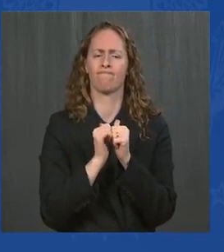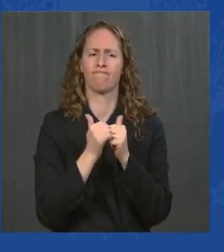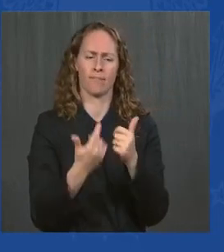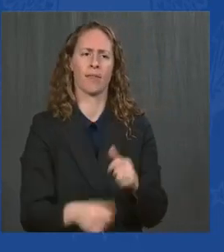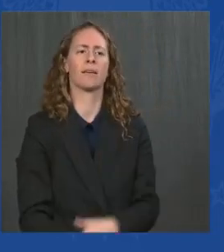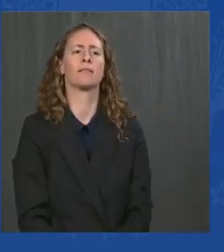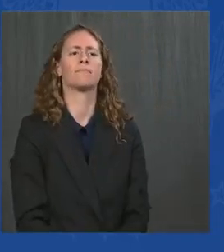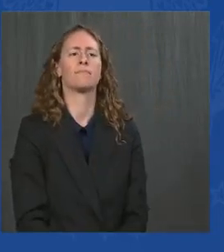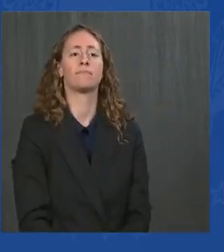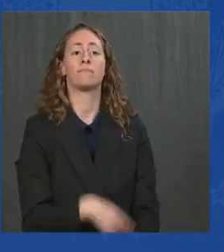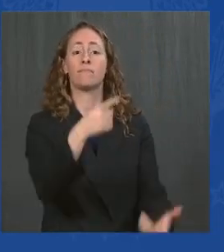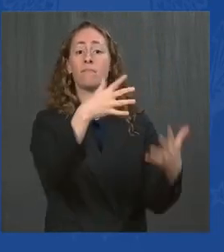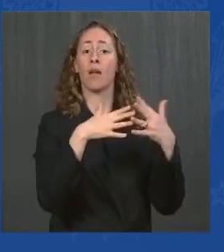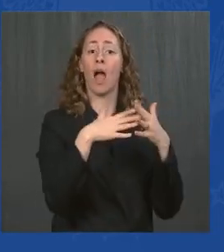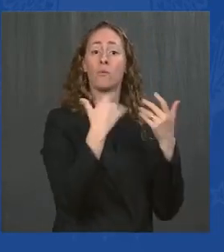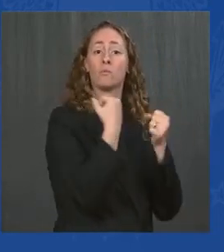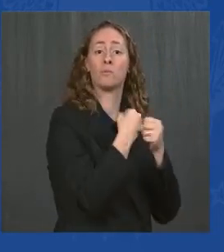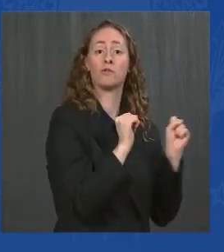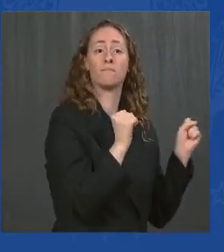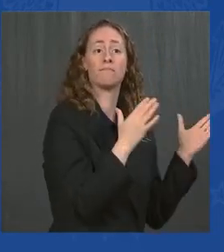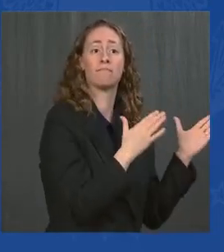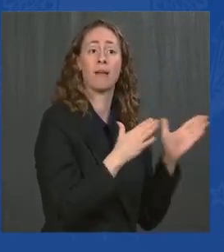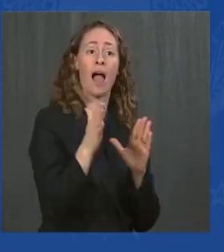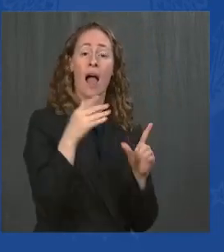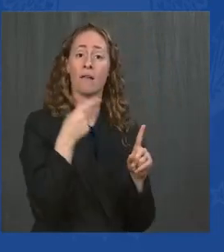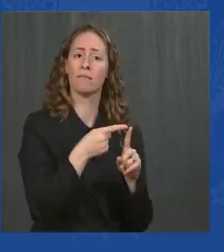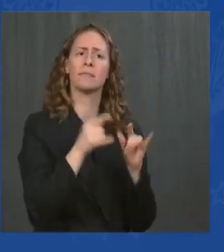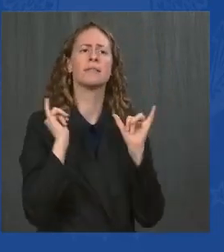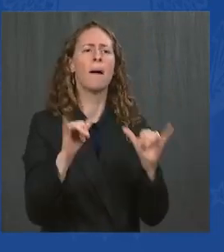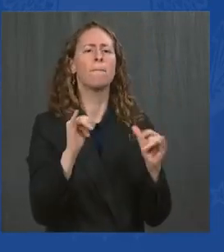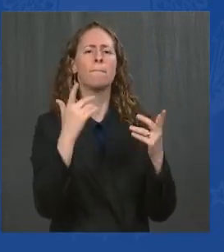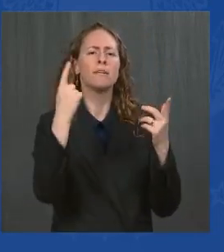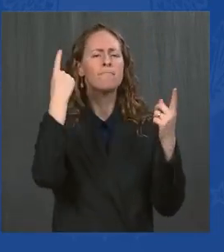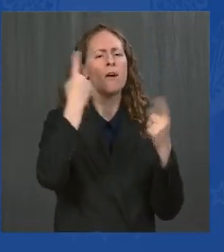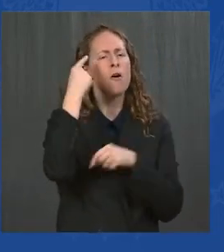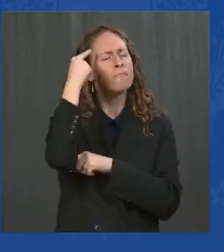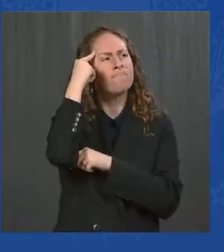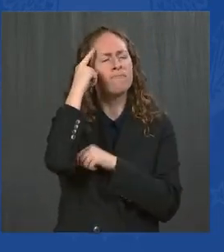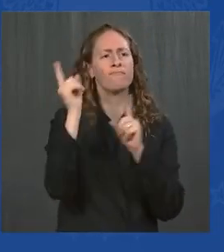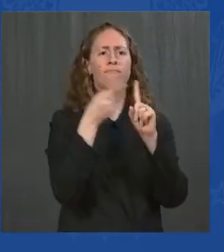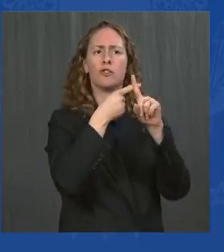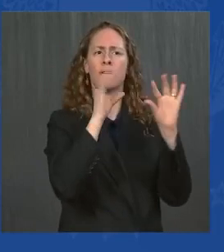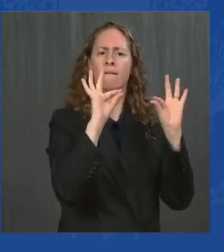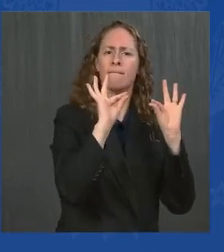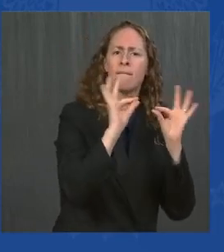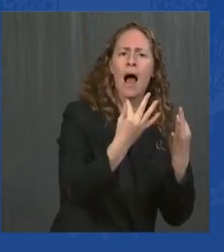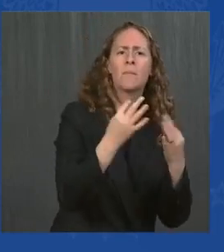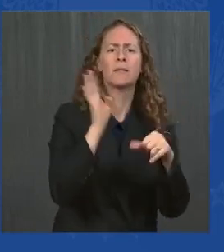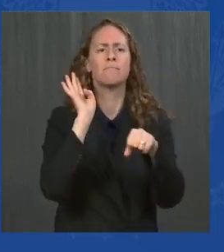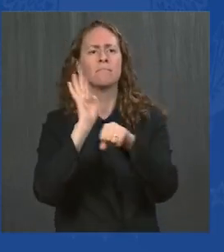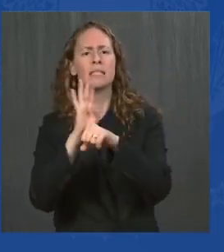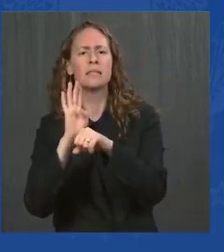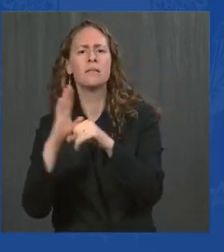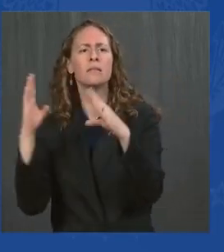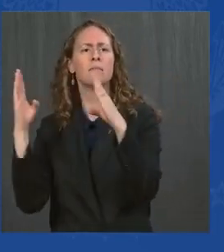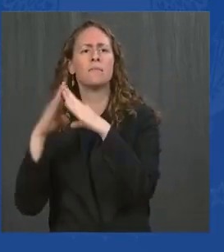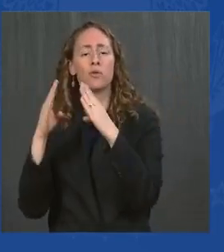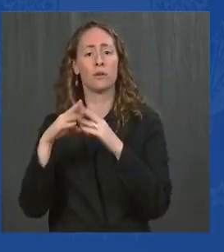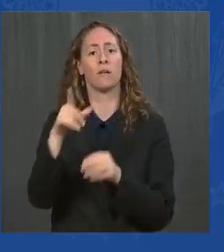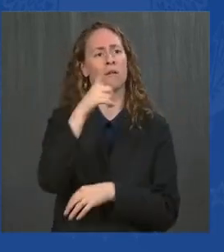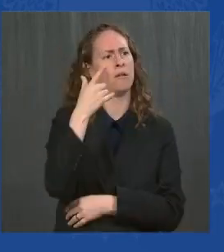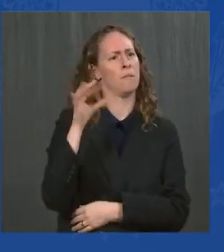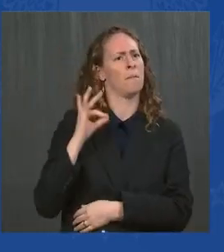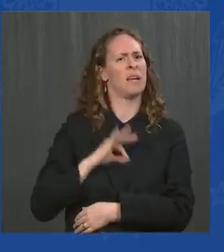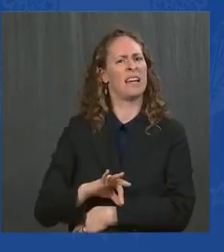we passed continues to support families, businesses, and communities. Even as some of the benefits that were provided are set